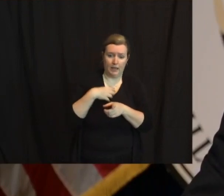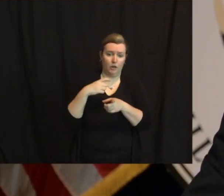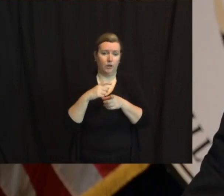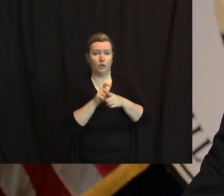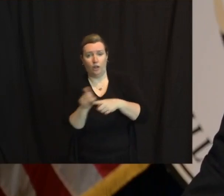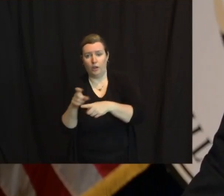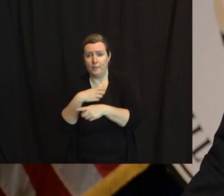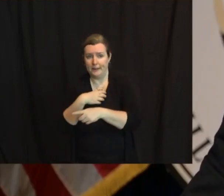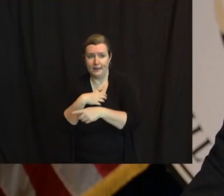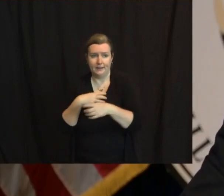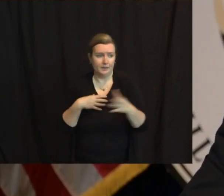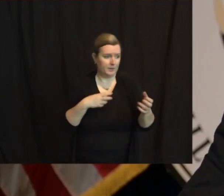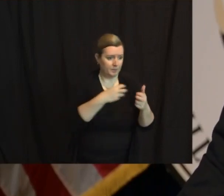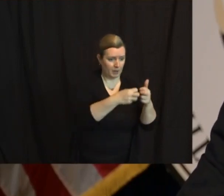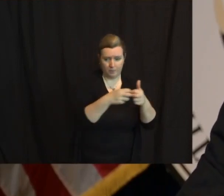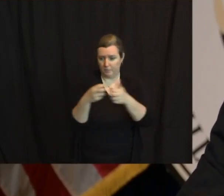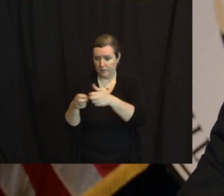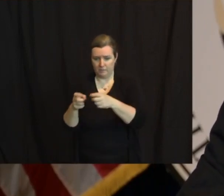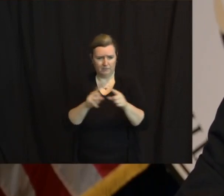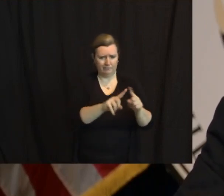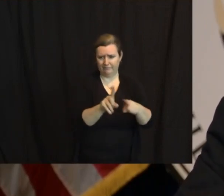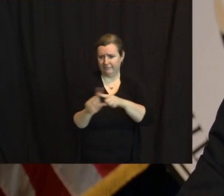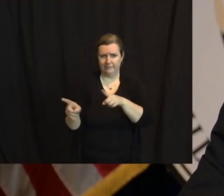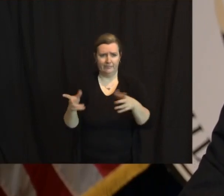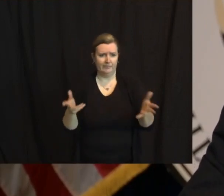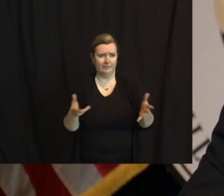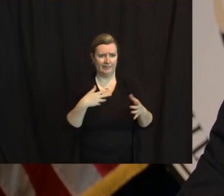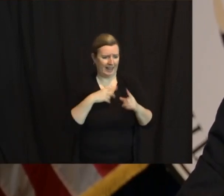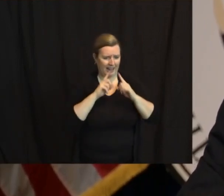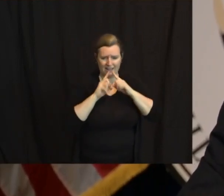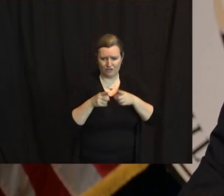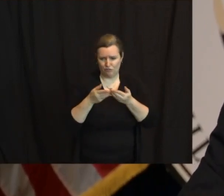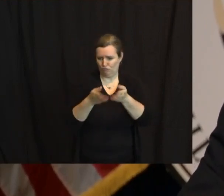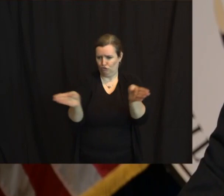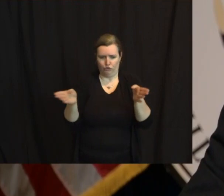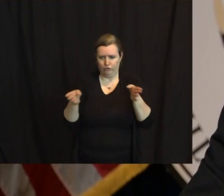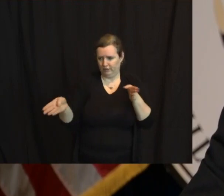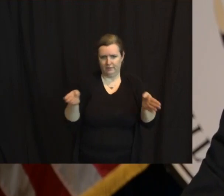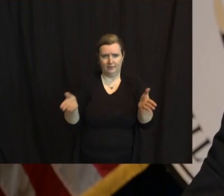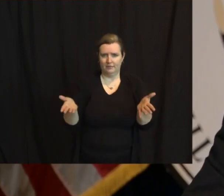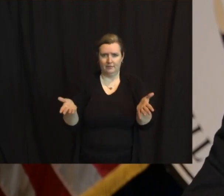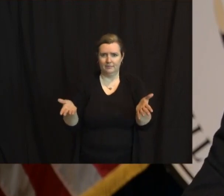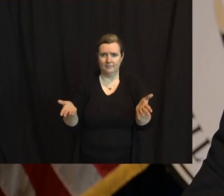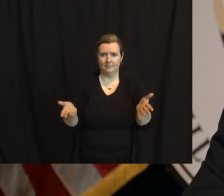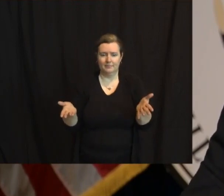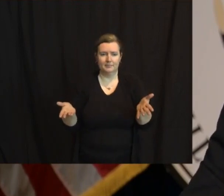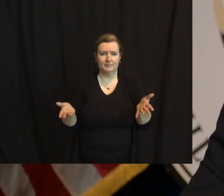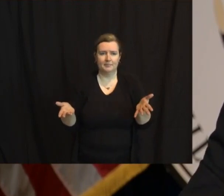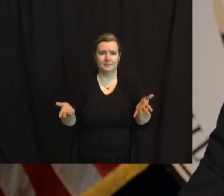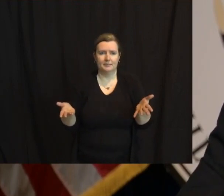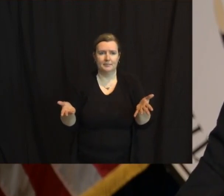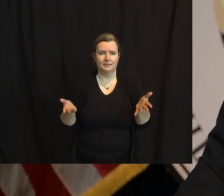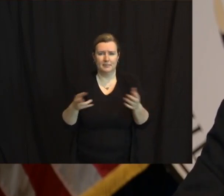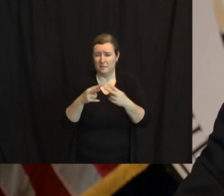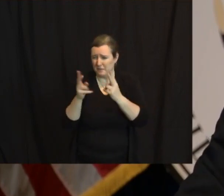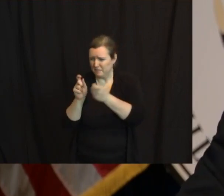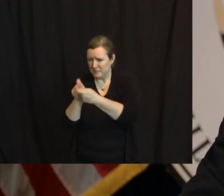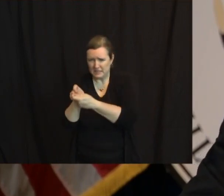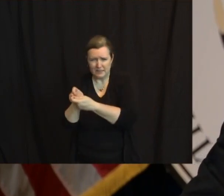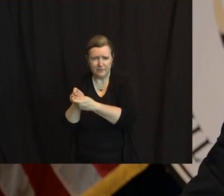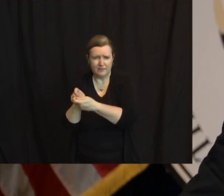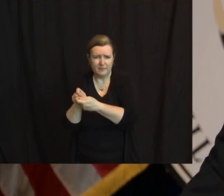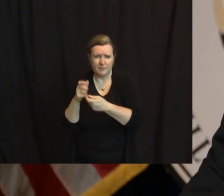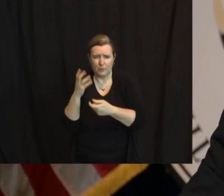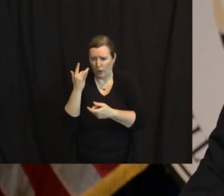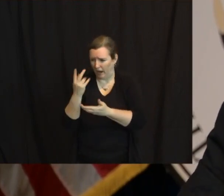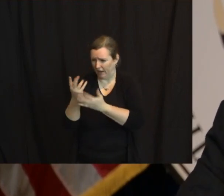get Rob directed to. We have literally been, he personally and his team have been literally calling people I know coming out of Ask Governor. I've got another Ask